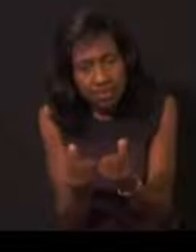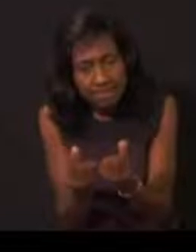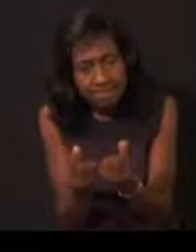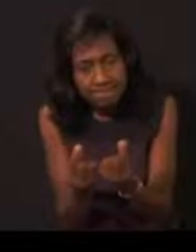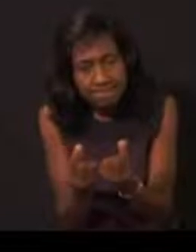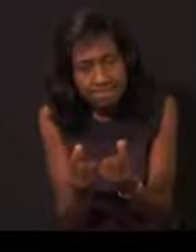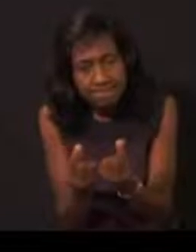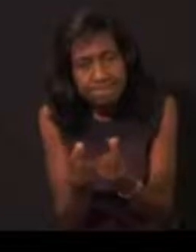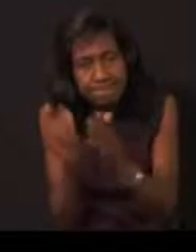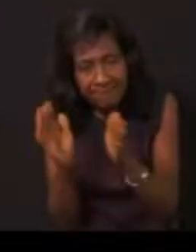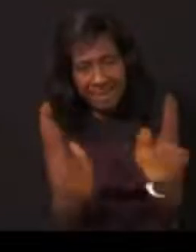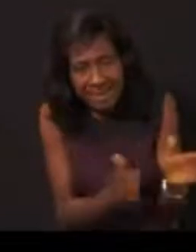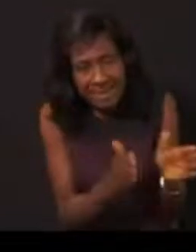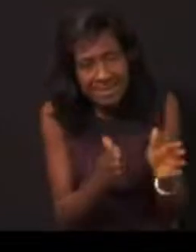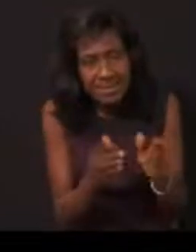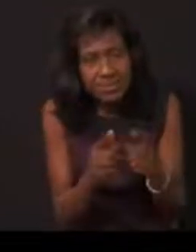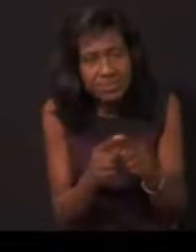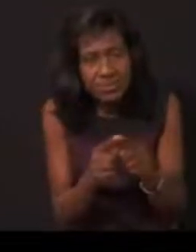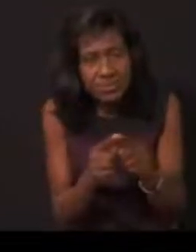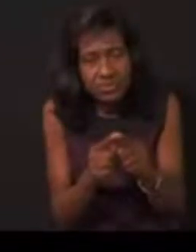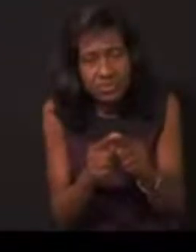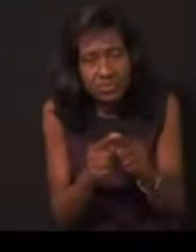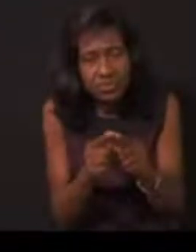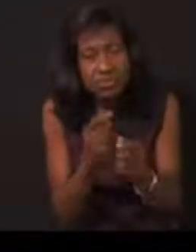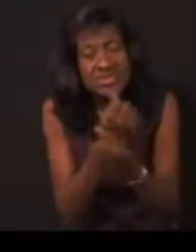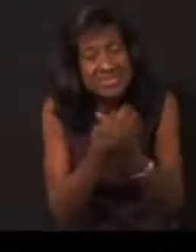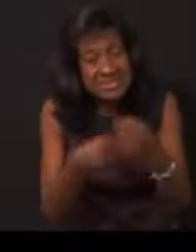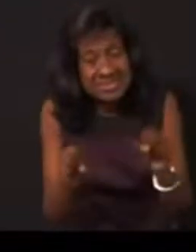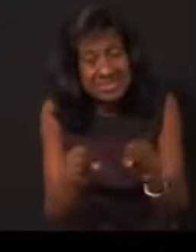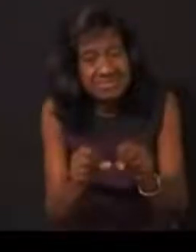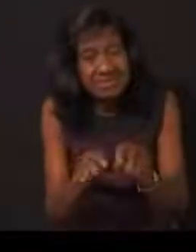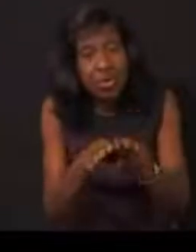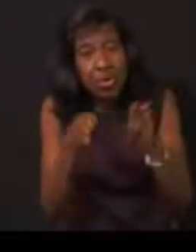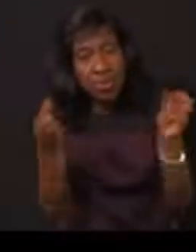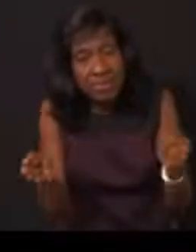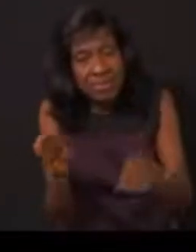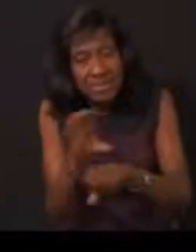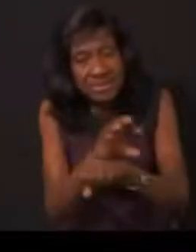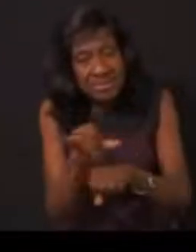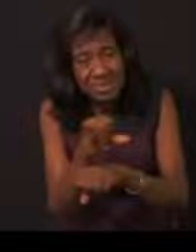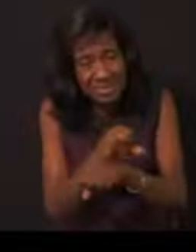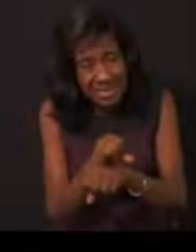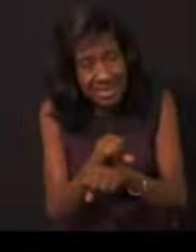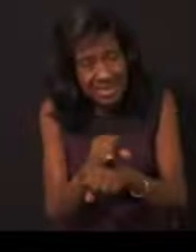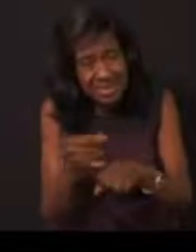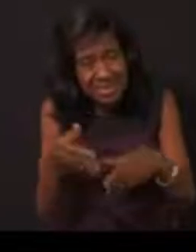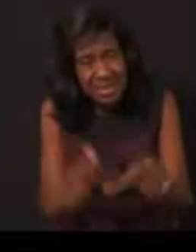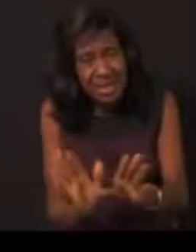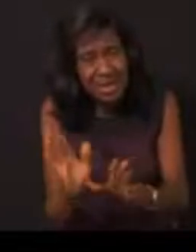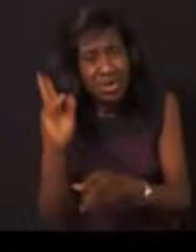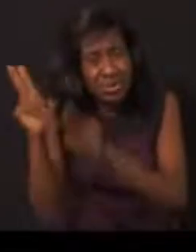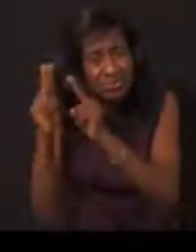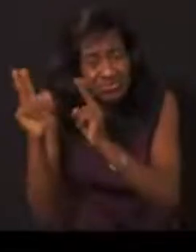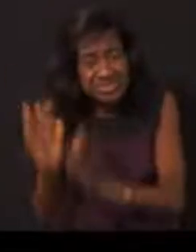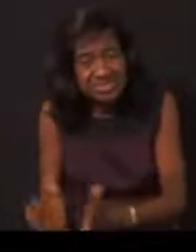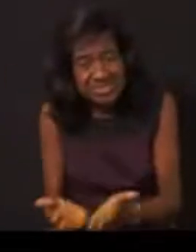often said, is to safely reopen our country and remain open while